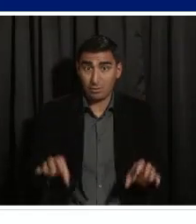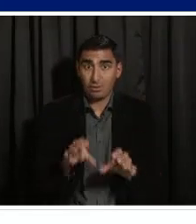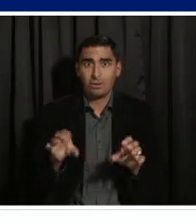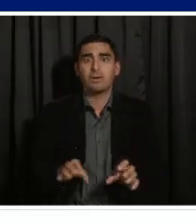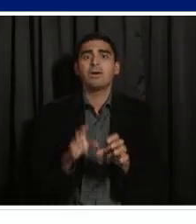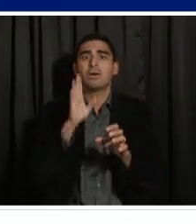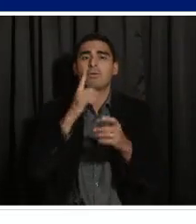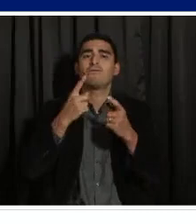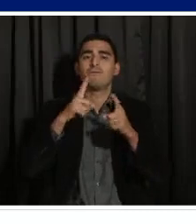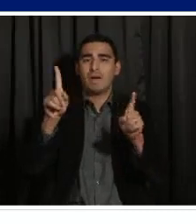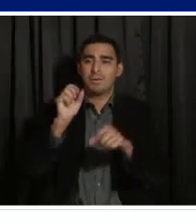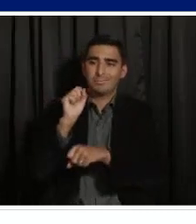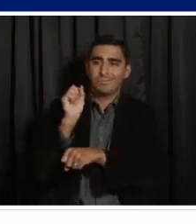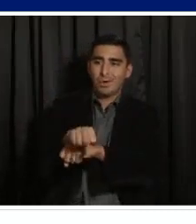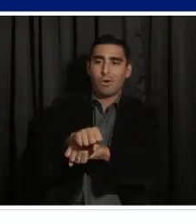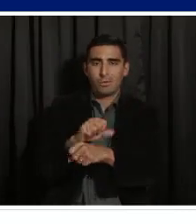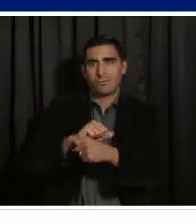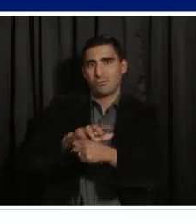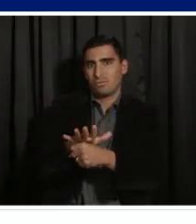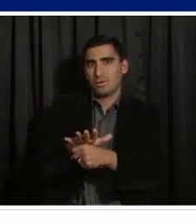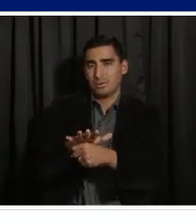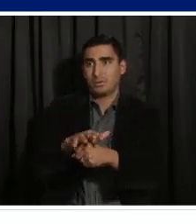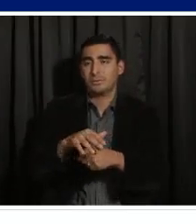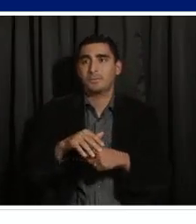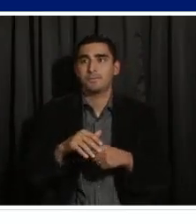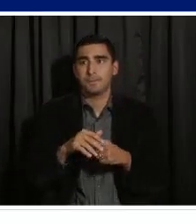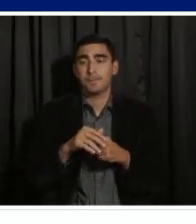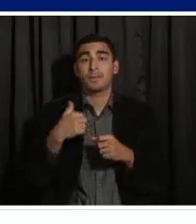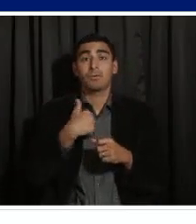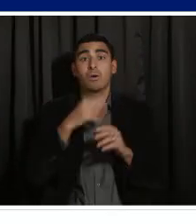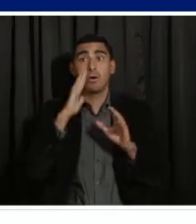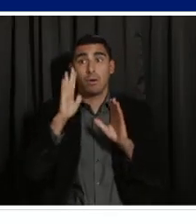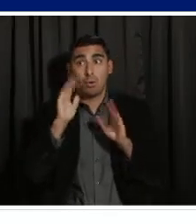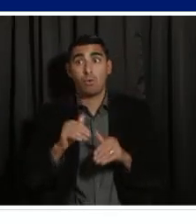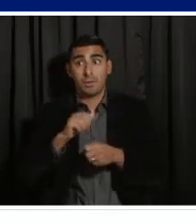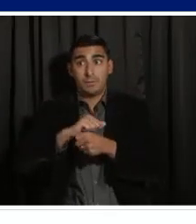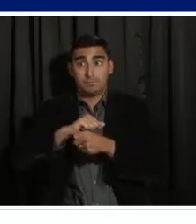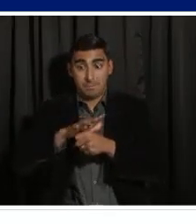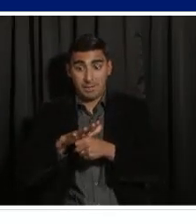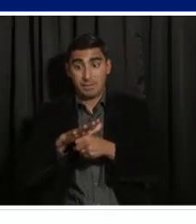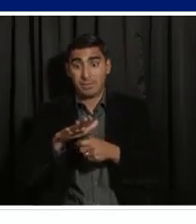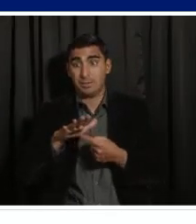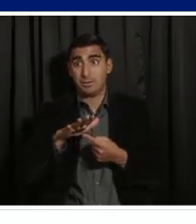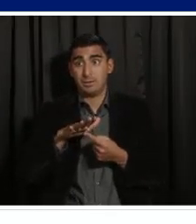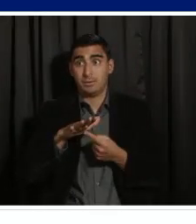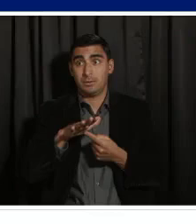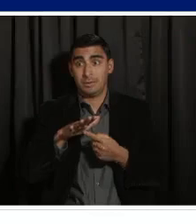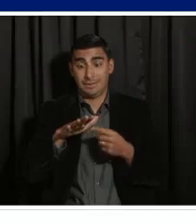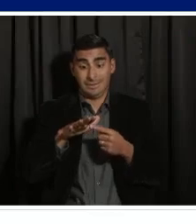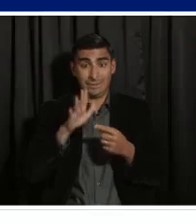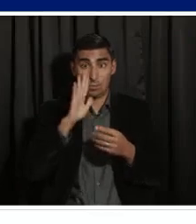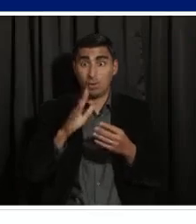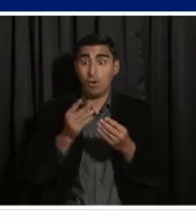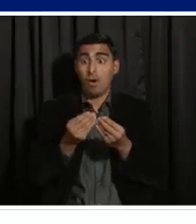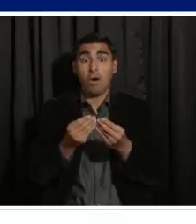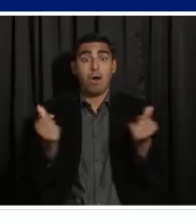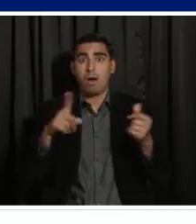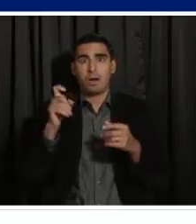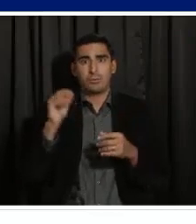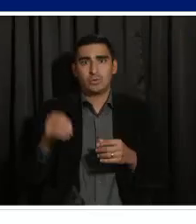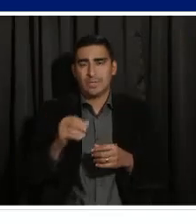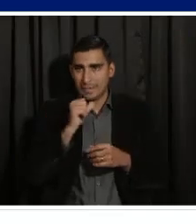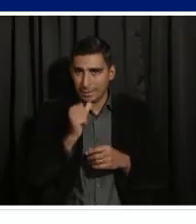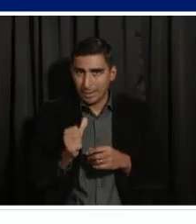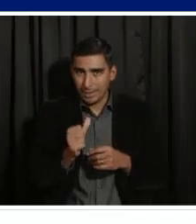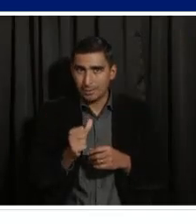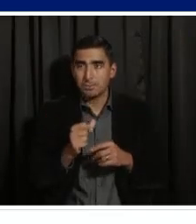the pandemic. Again, moving to an endemic stage for this virus. This will be with us. It's not going away, but it's